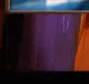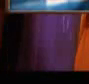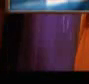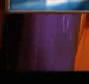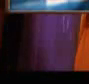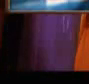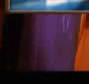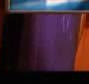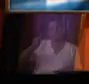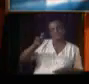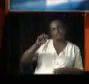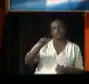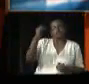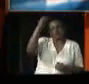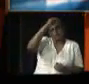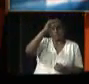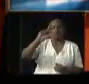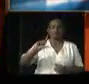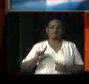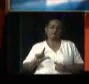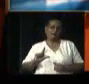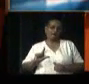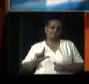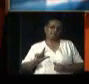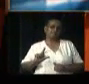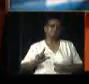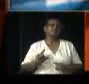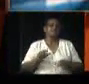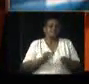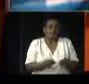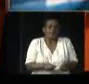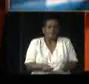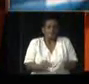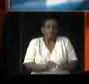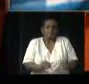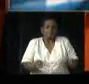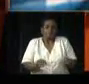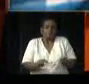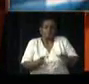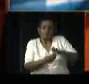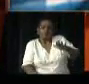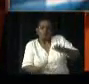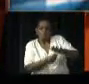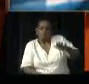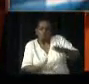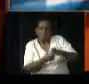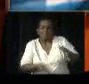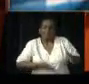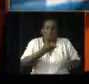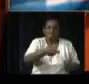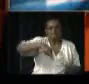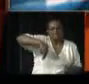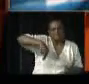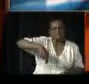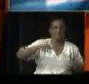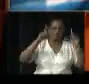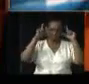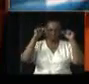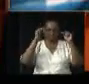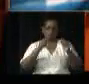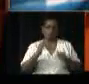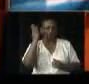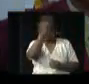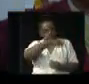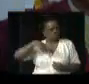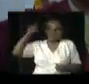The Region Top of the Lions has donated a briar printer to the National Foundation for the Care of the Blinds